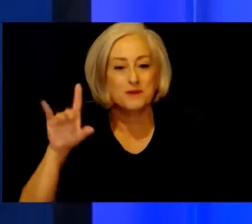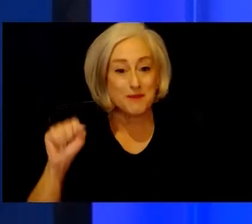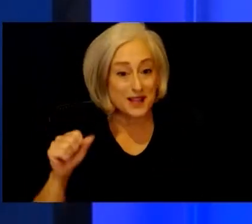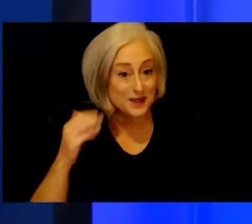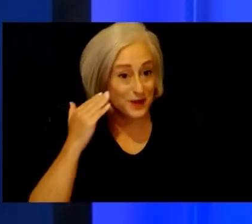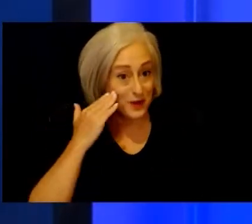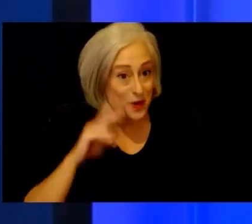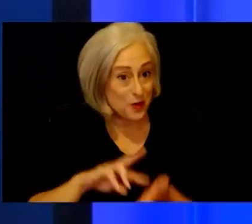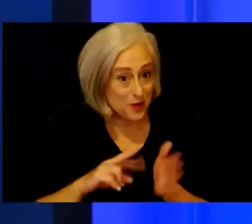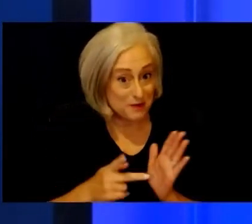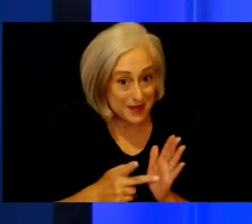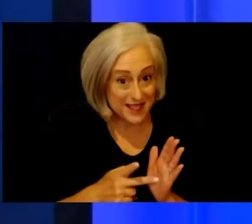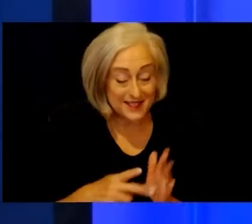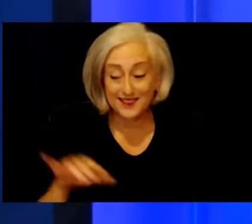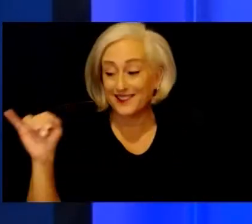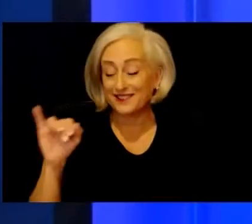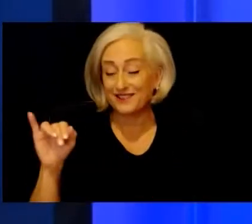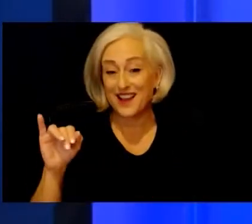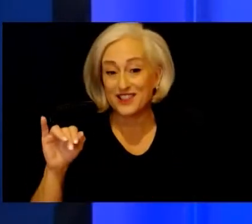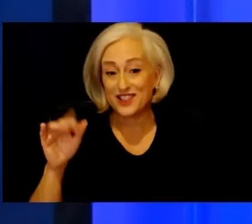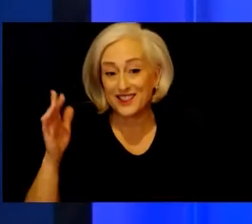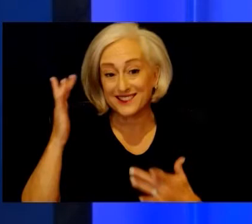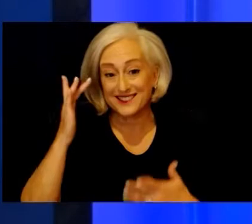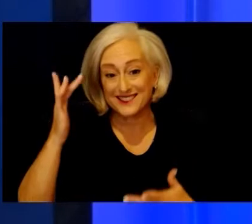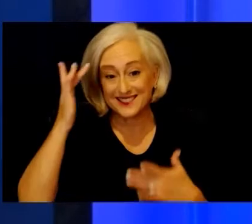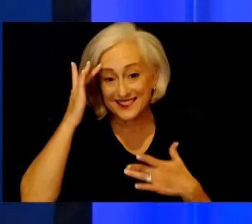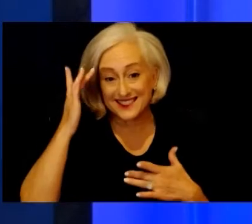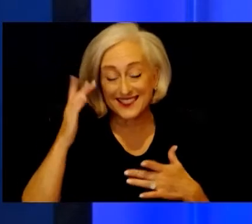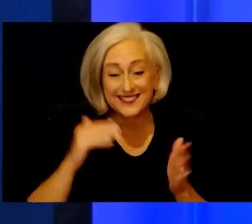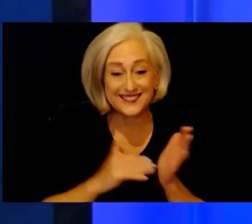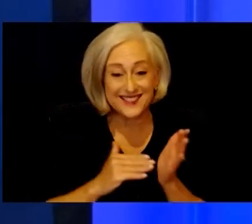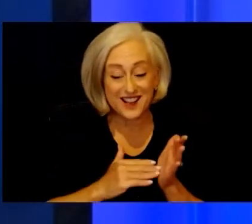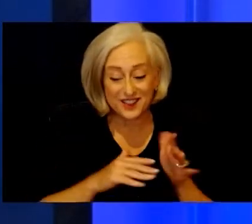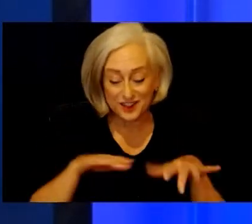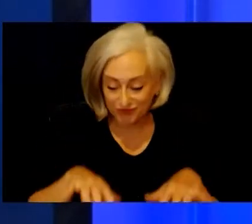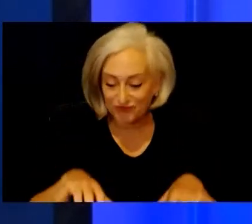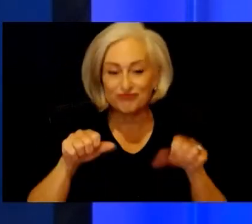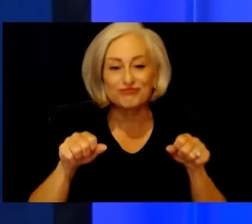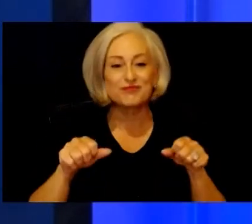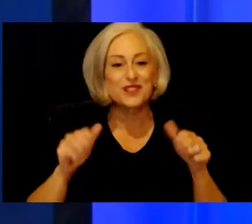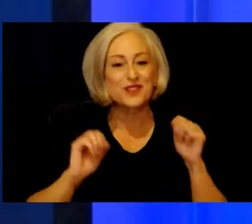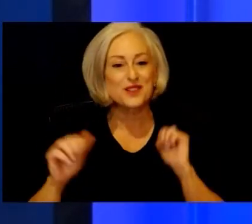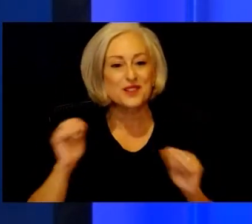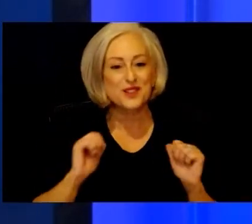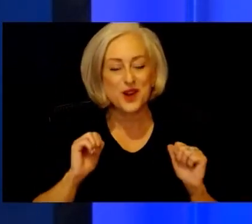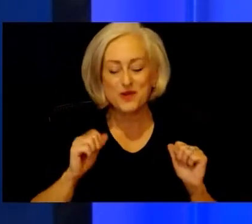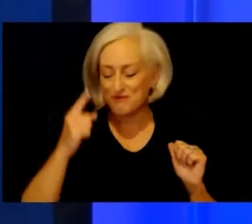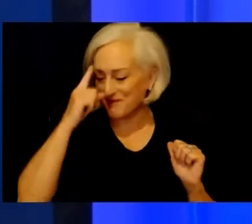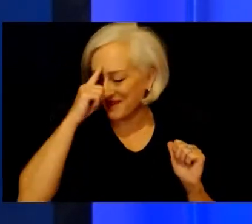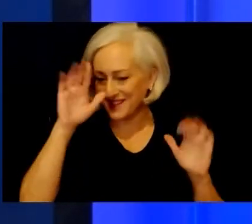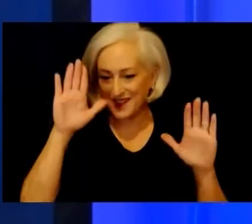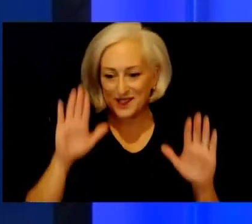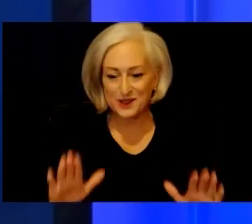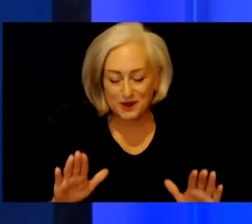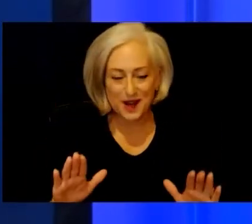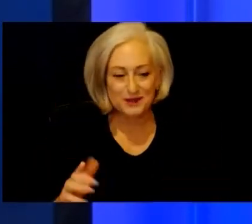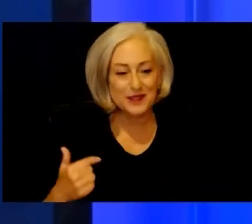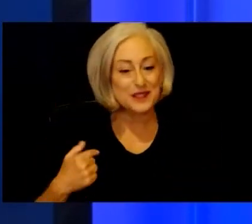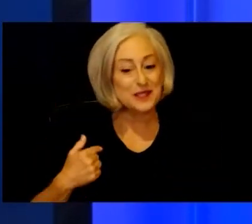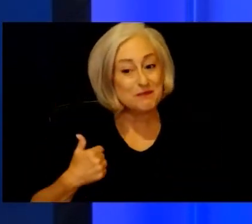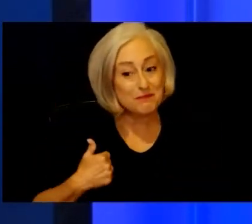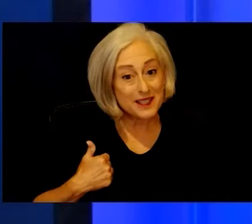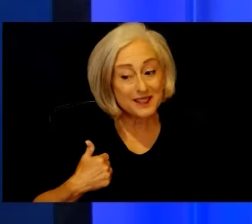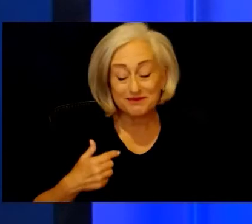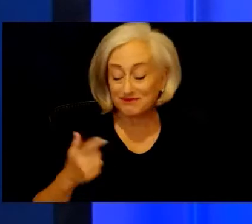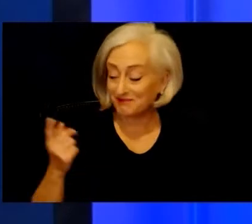over the show. And I think that's great, of course, because we certainly, me and my colleague, have passion for infectious disease, and